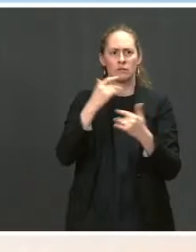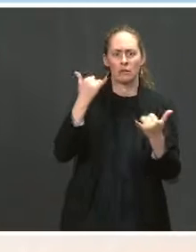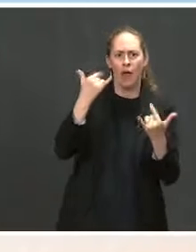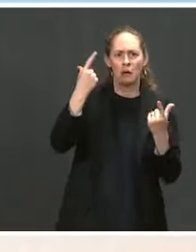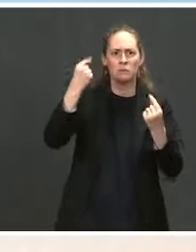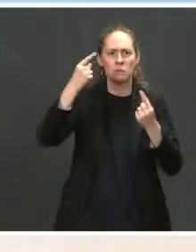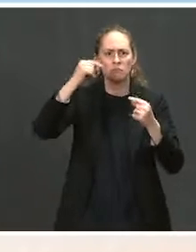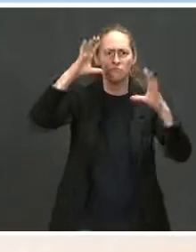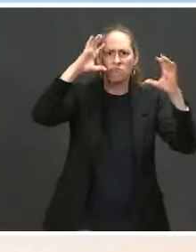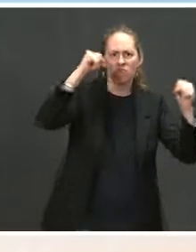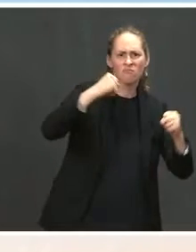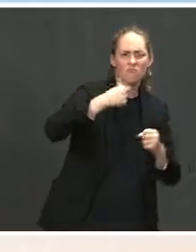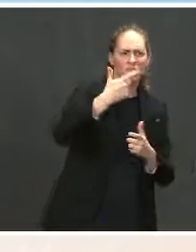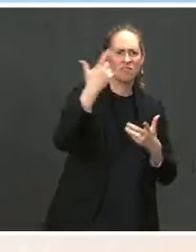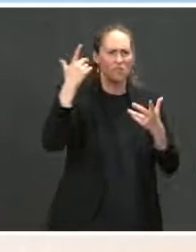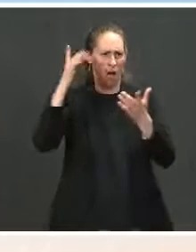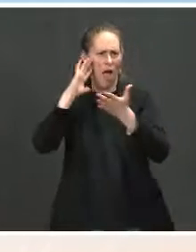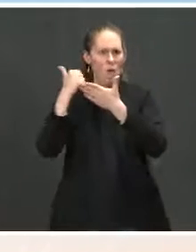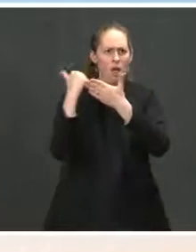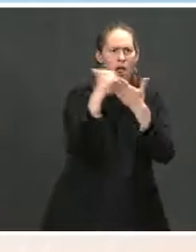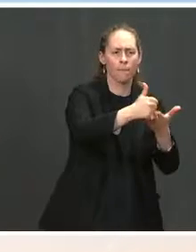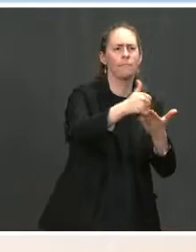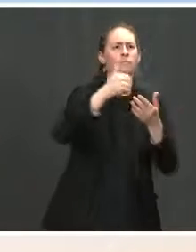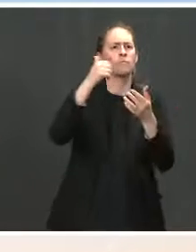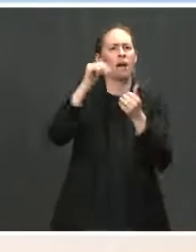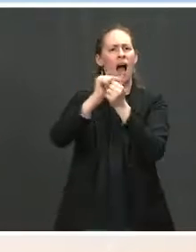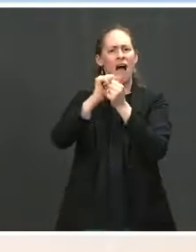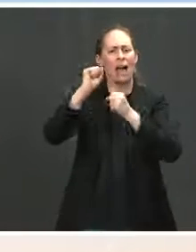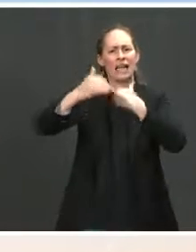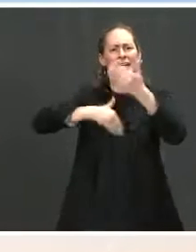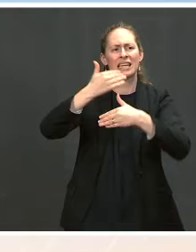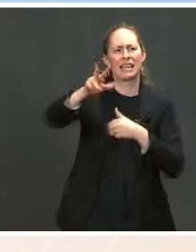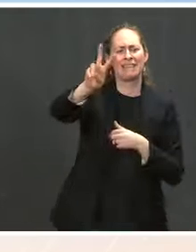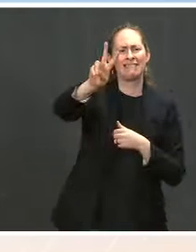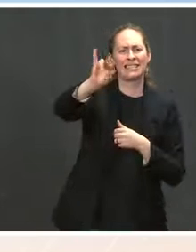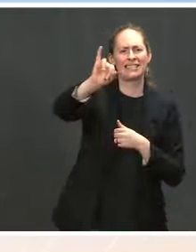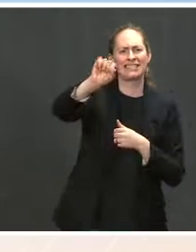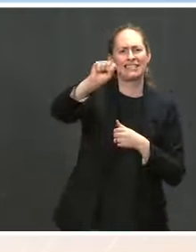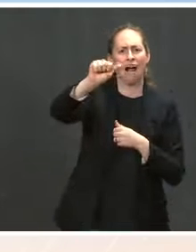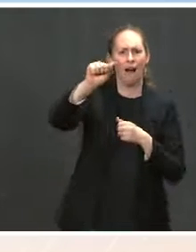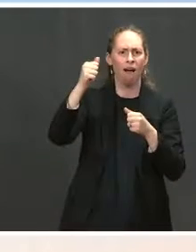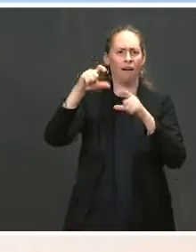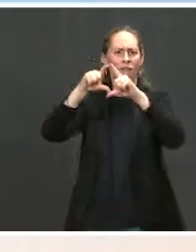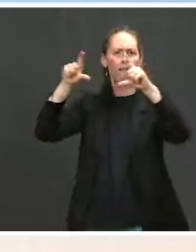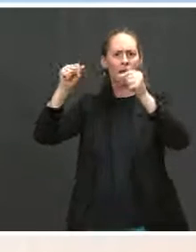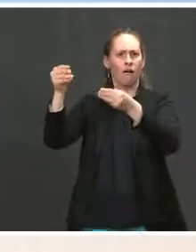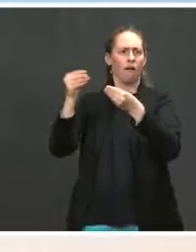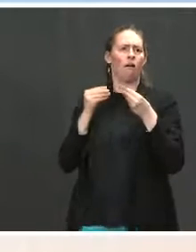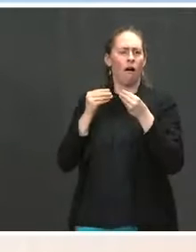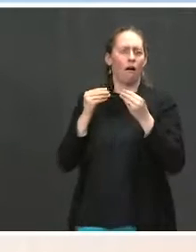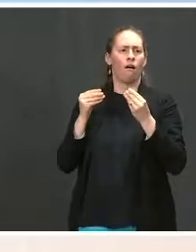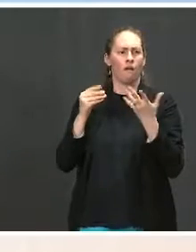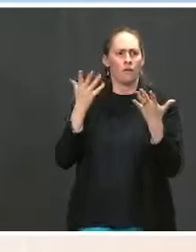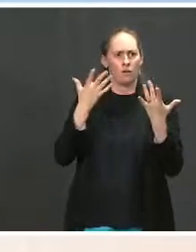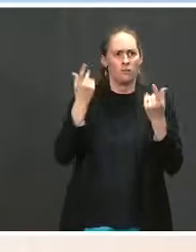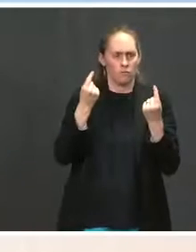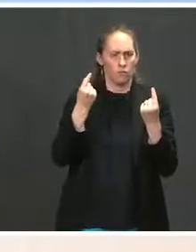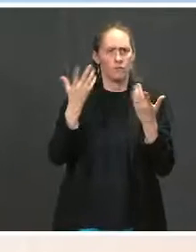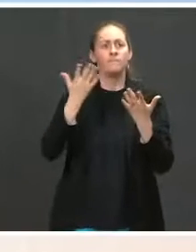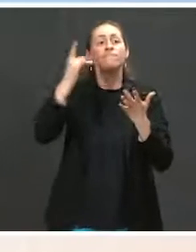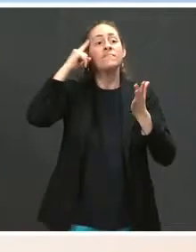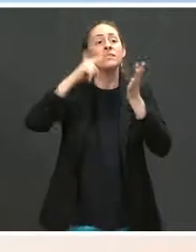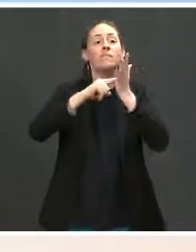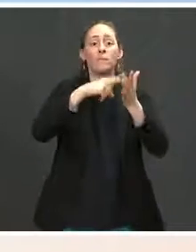to more visas and expedited processing for those combat translators before pulling out, because the